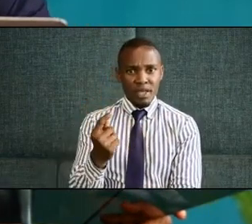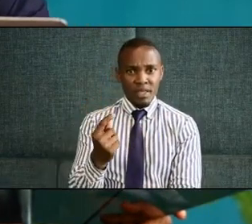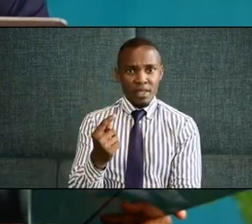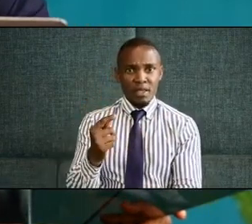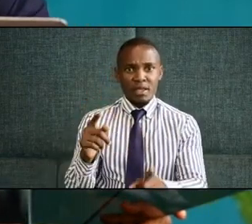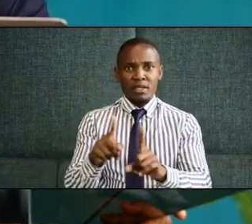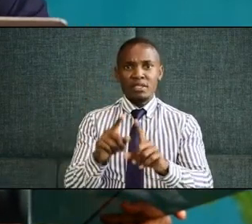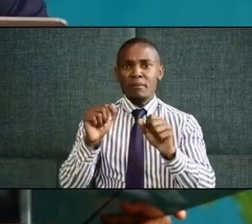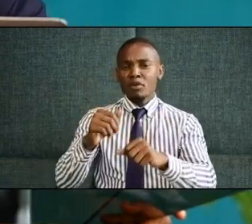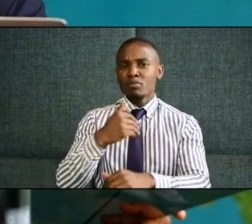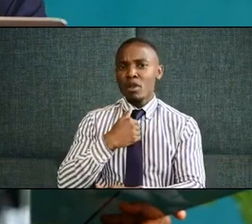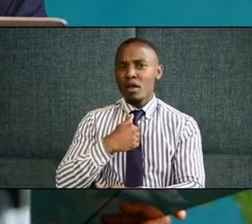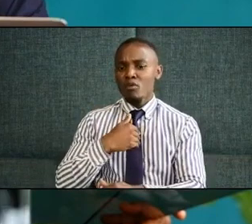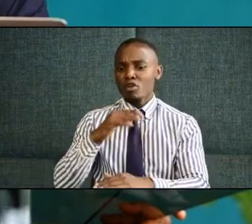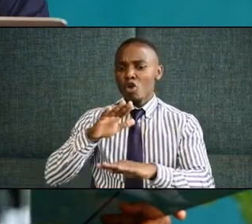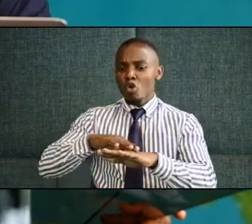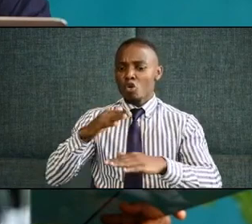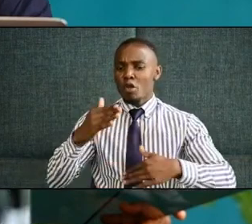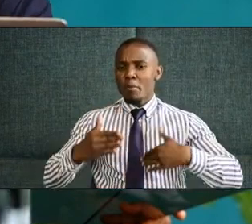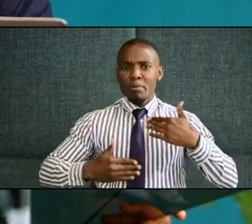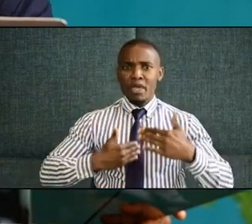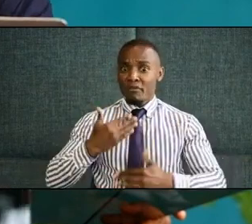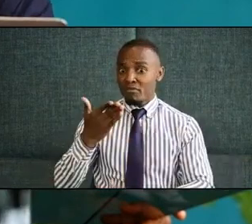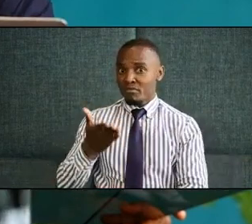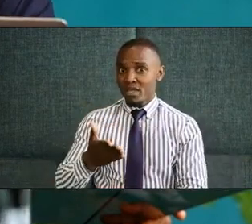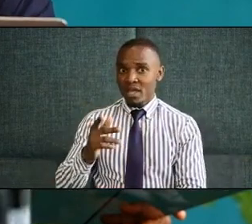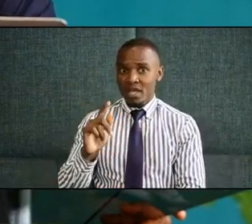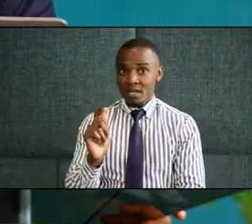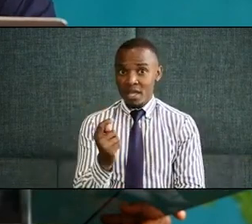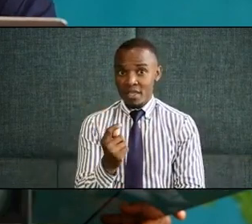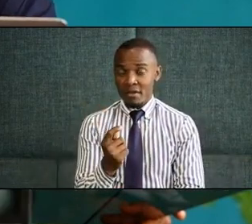Will there be any morality and any